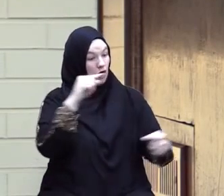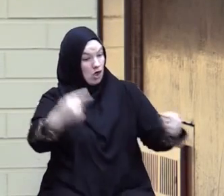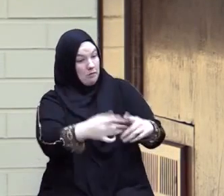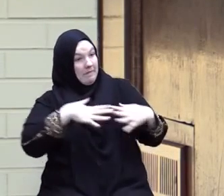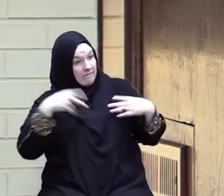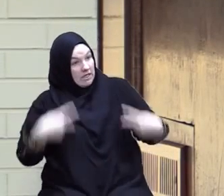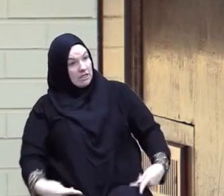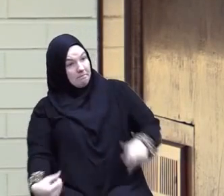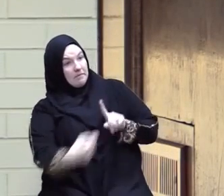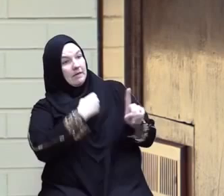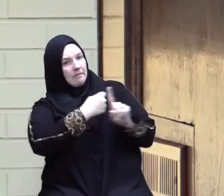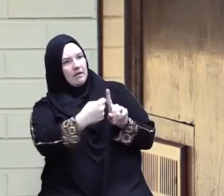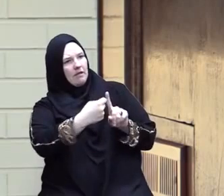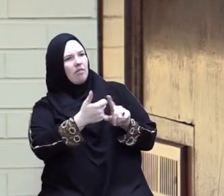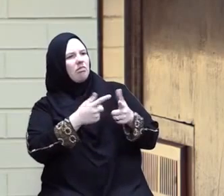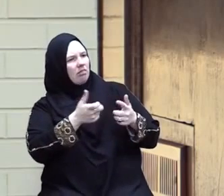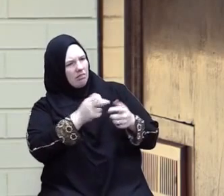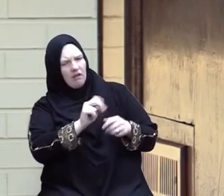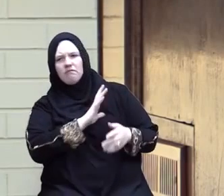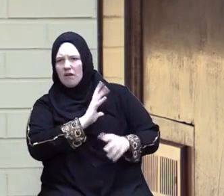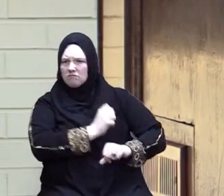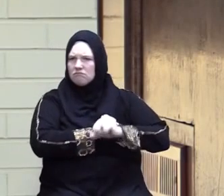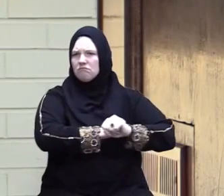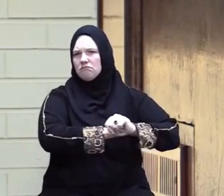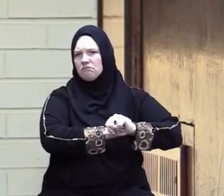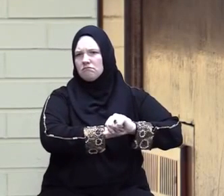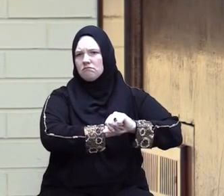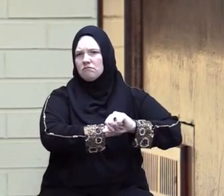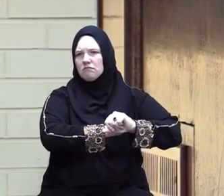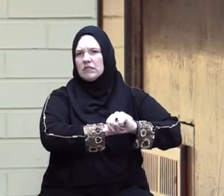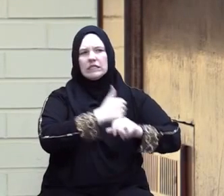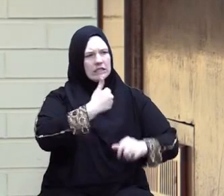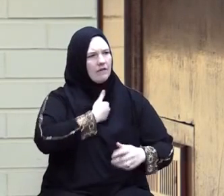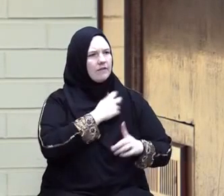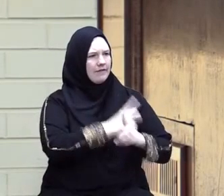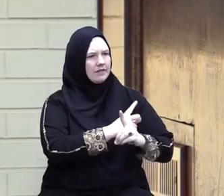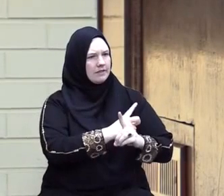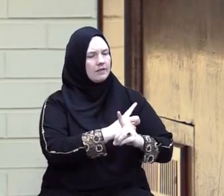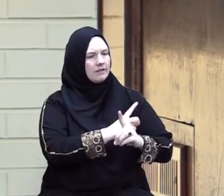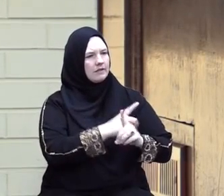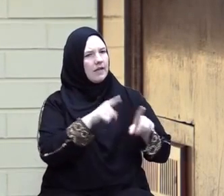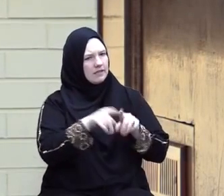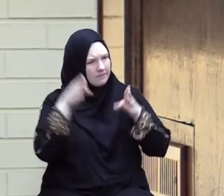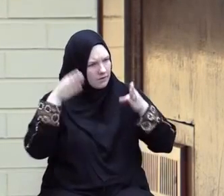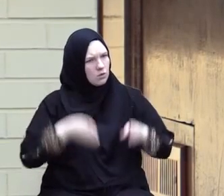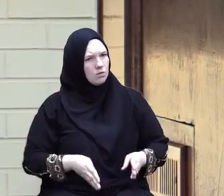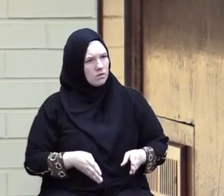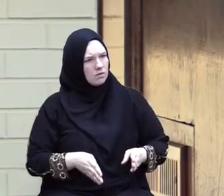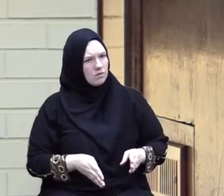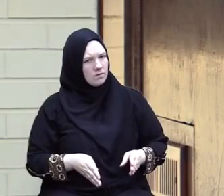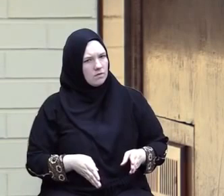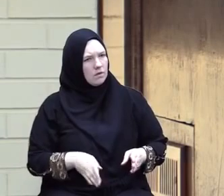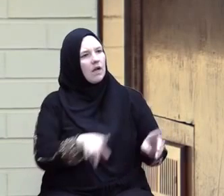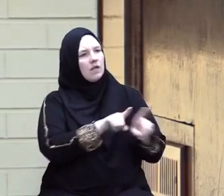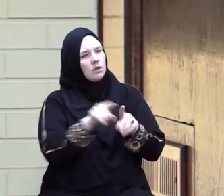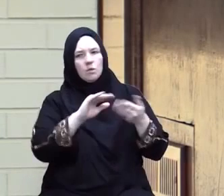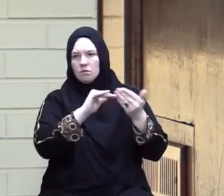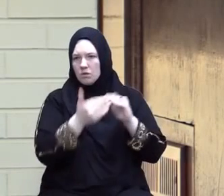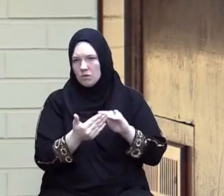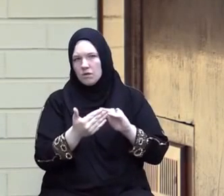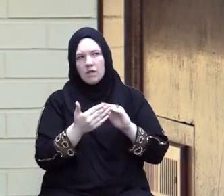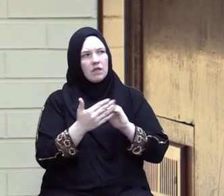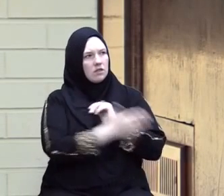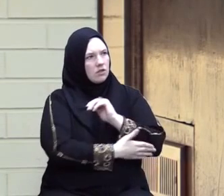attack you physically, then you push back as much as you can in self-defense, as an individual or as